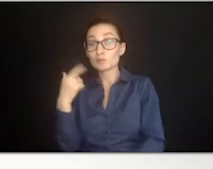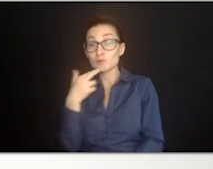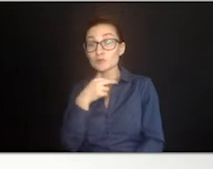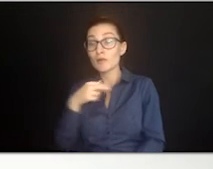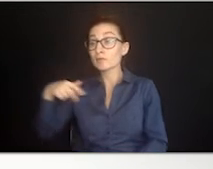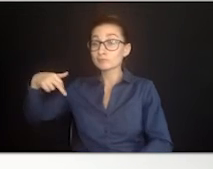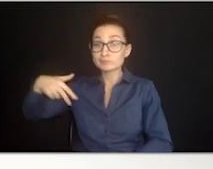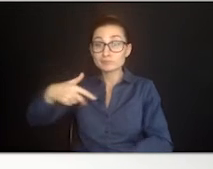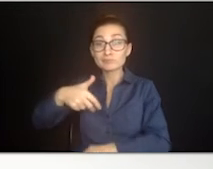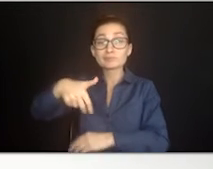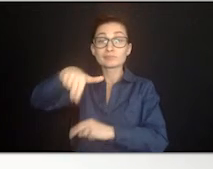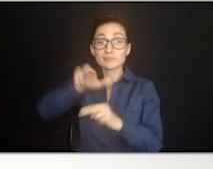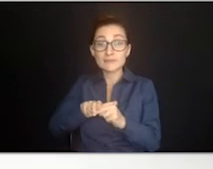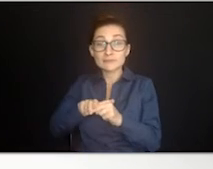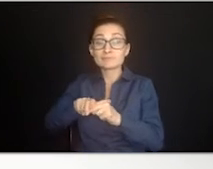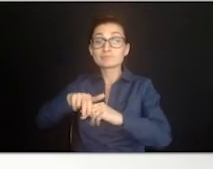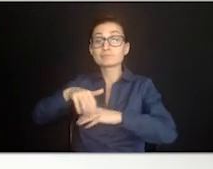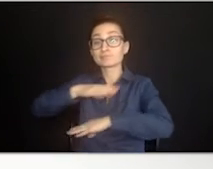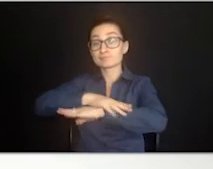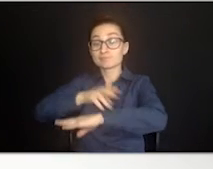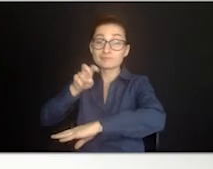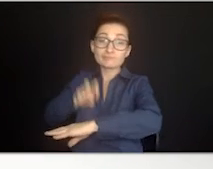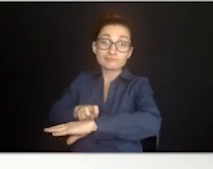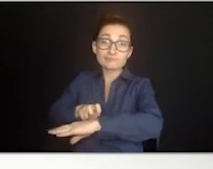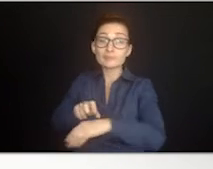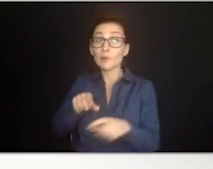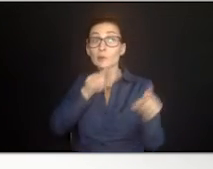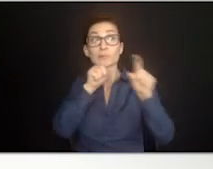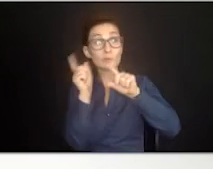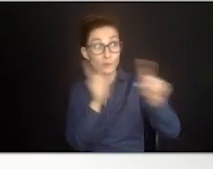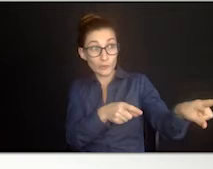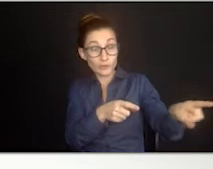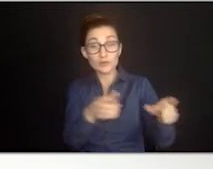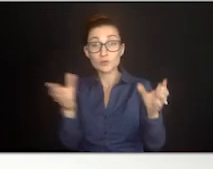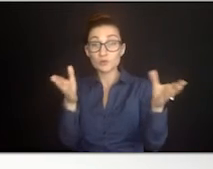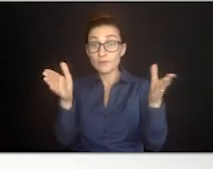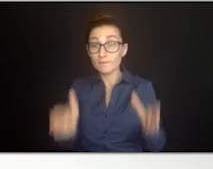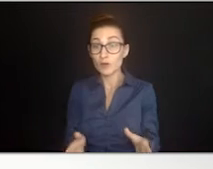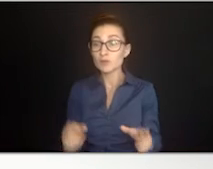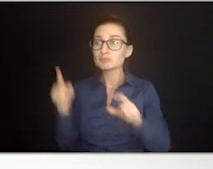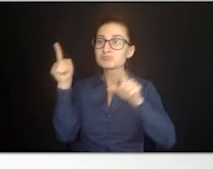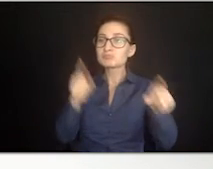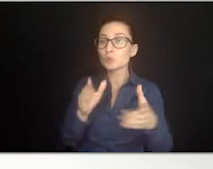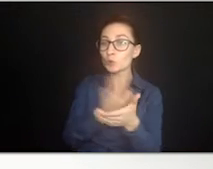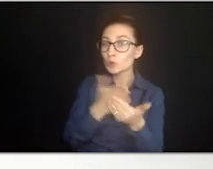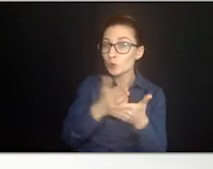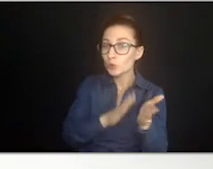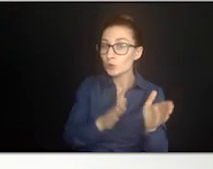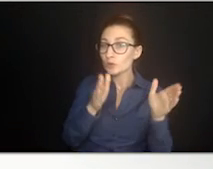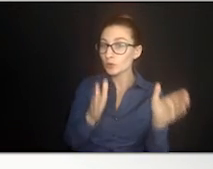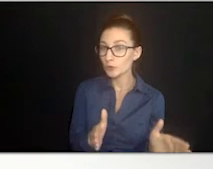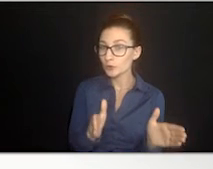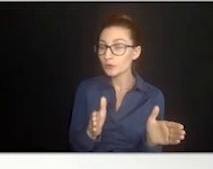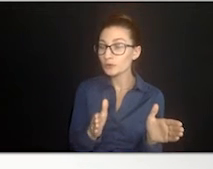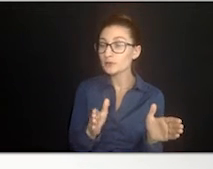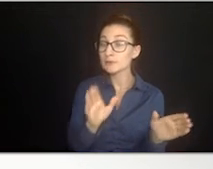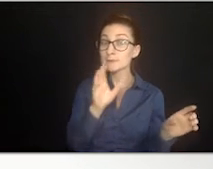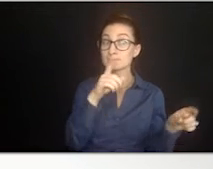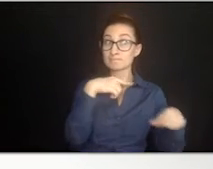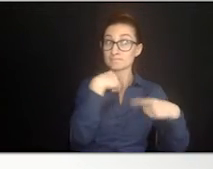restaurant. If you go to a restaurant, you order, you give the waiter the order, and you assume that when they transmit it to the kitchen, they're going